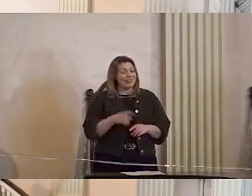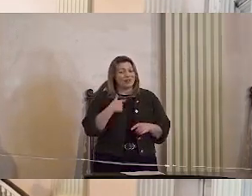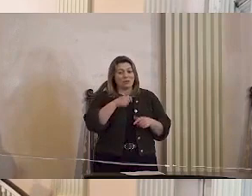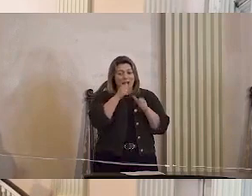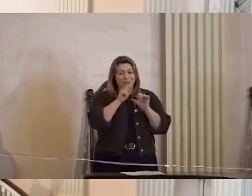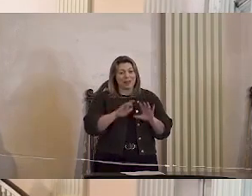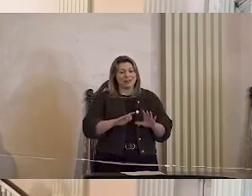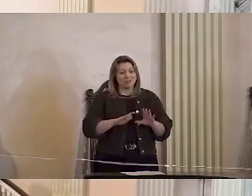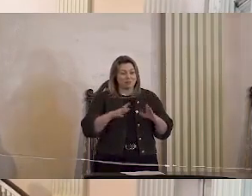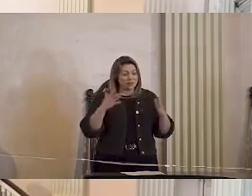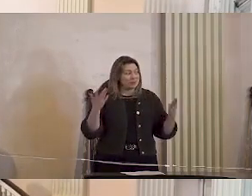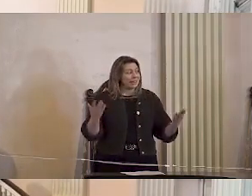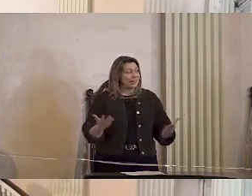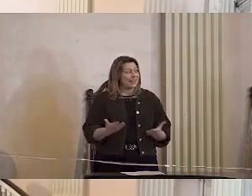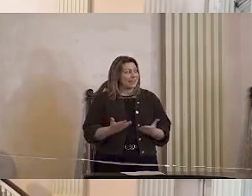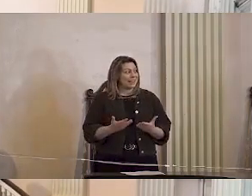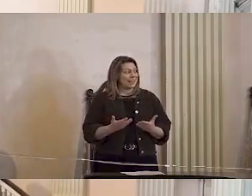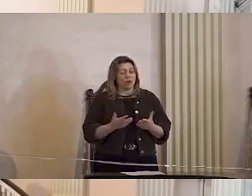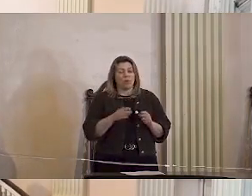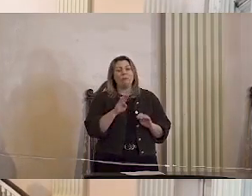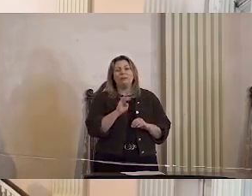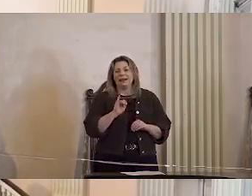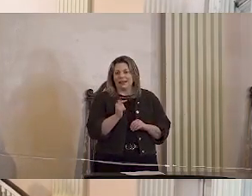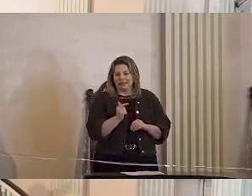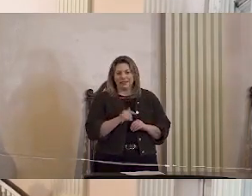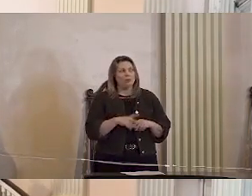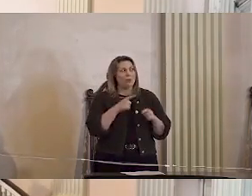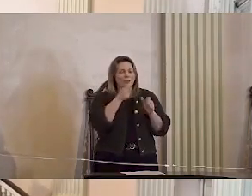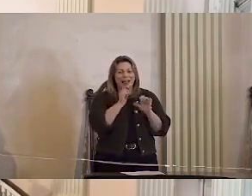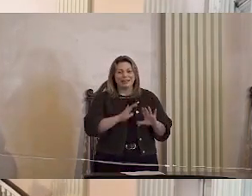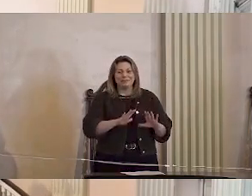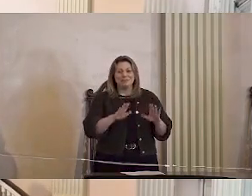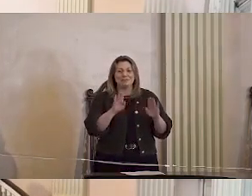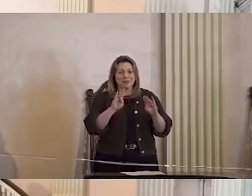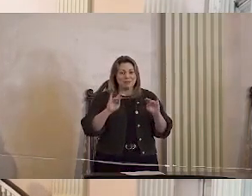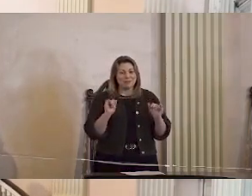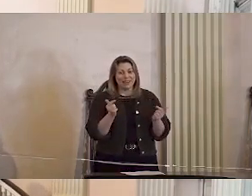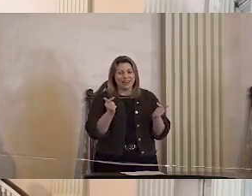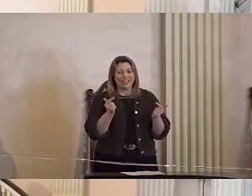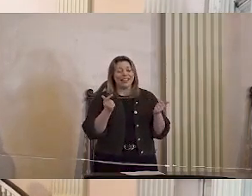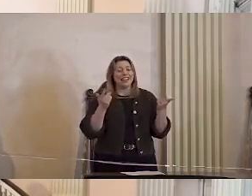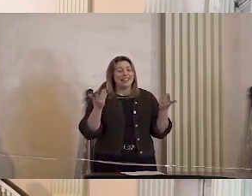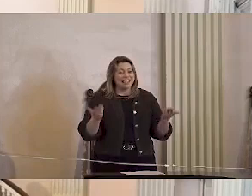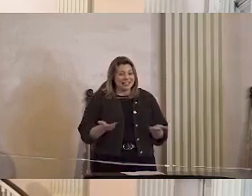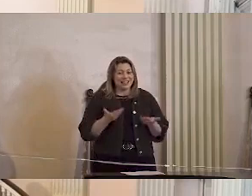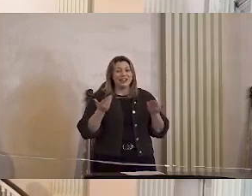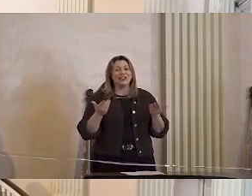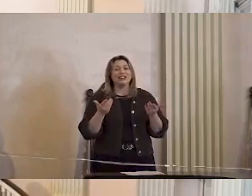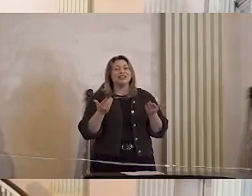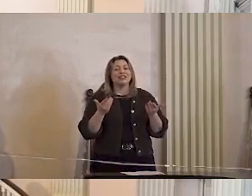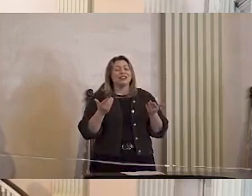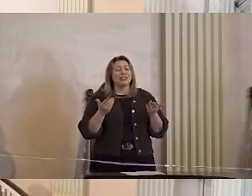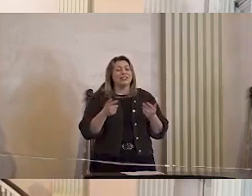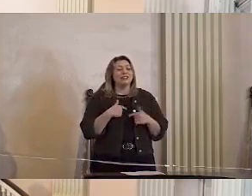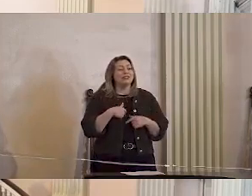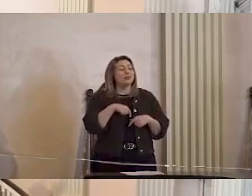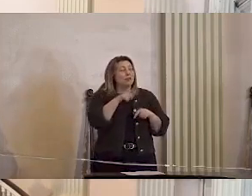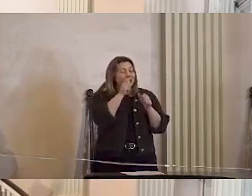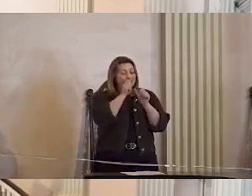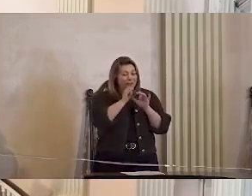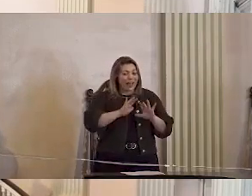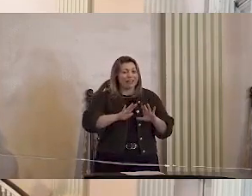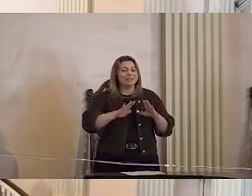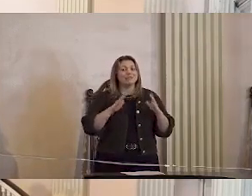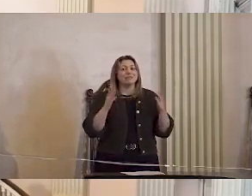We are blessed by being. We are blessed by being here.